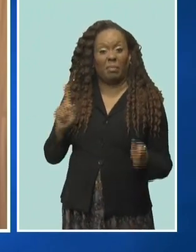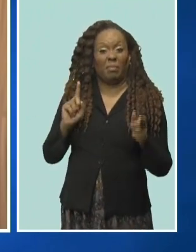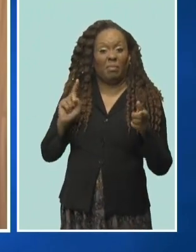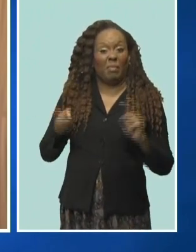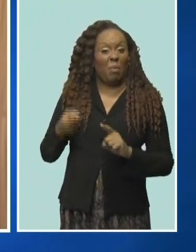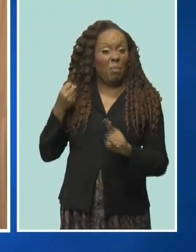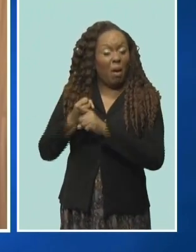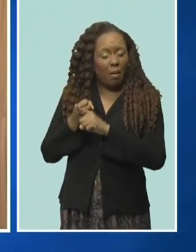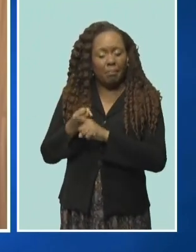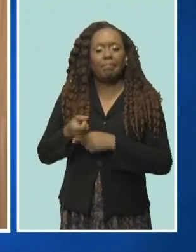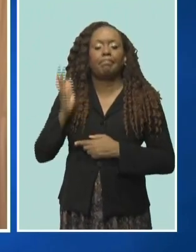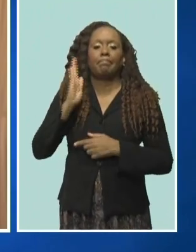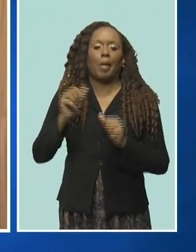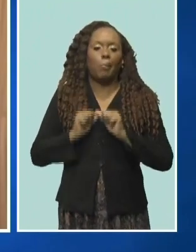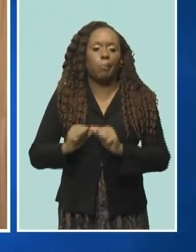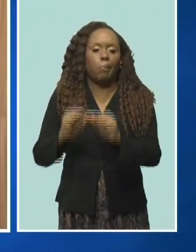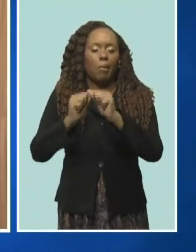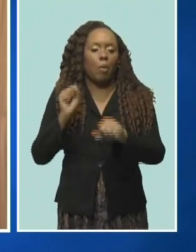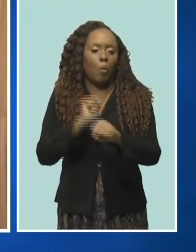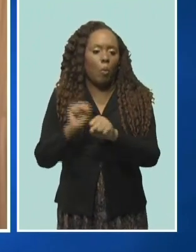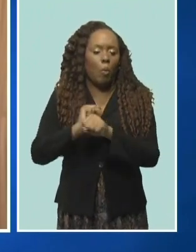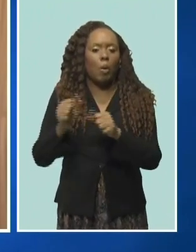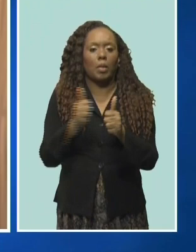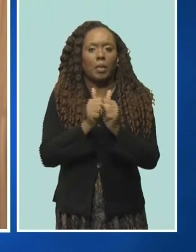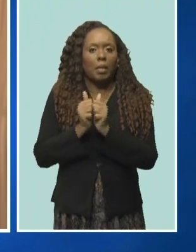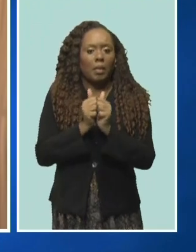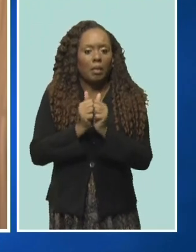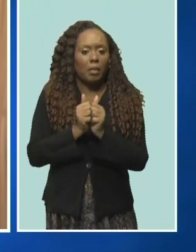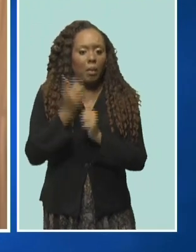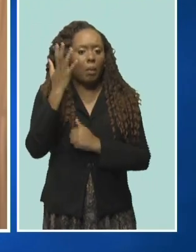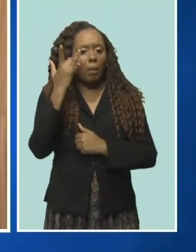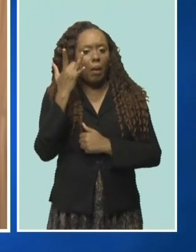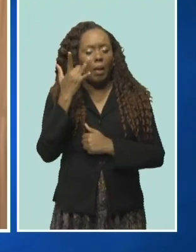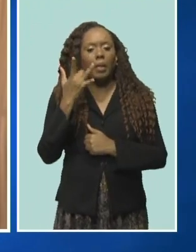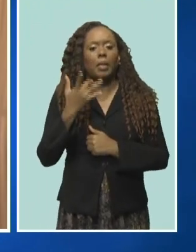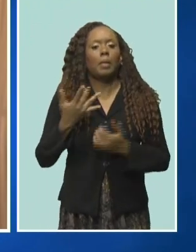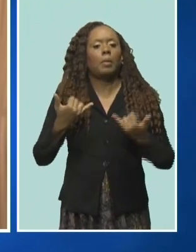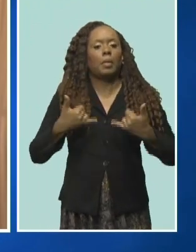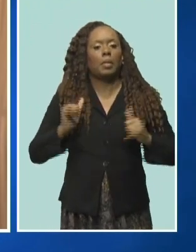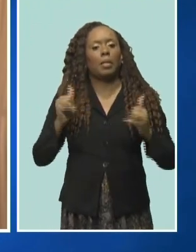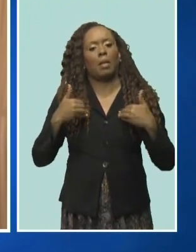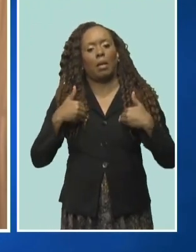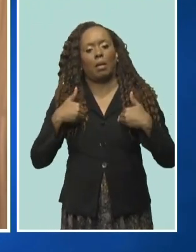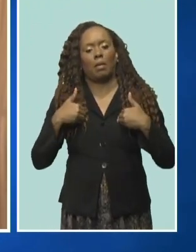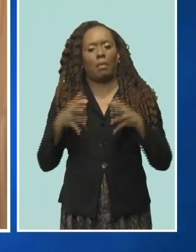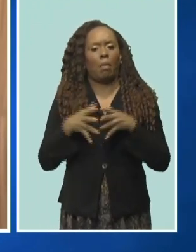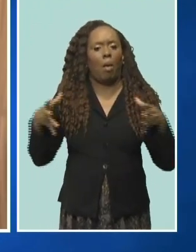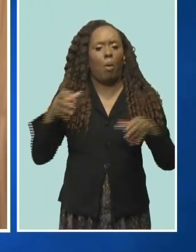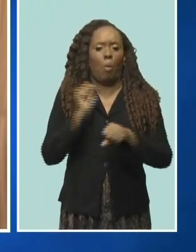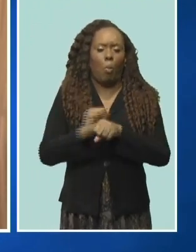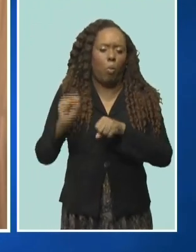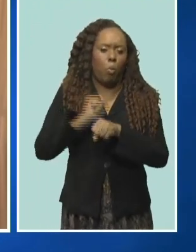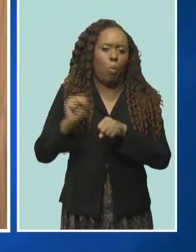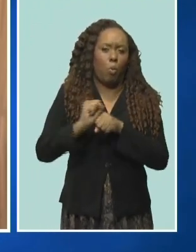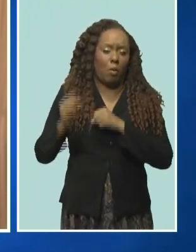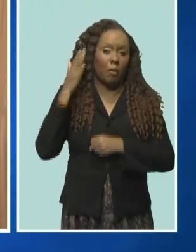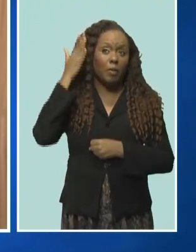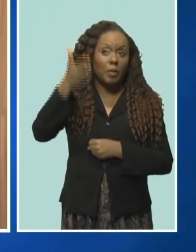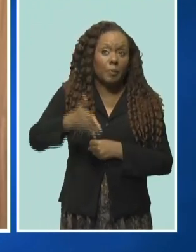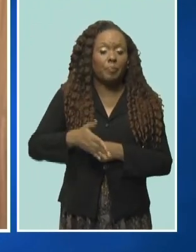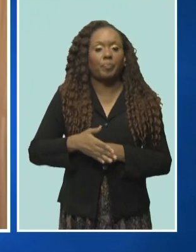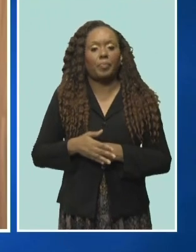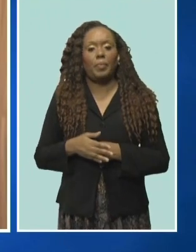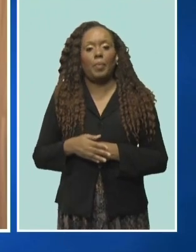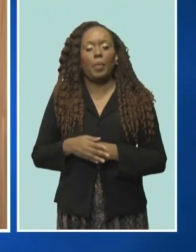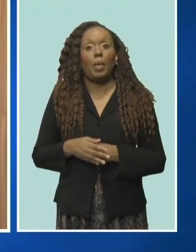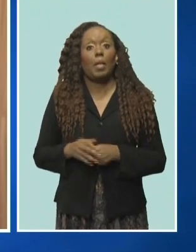to work together to become even more resilient because we're not where we need to be to fight that battle. But my friends, we must